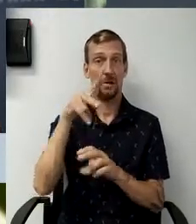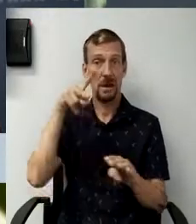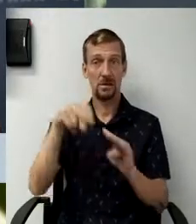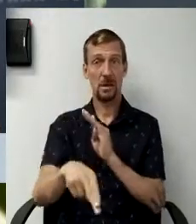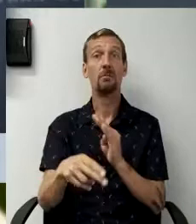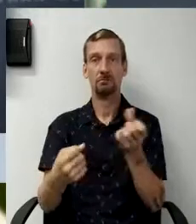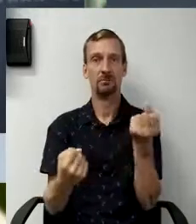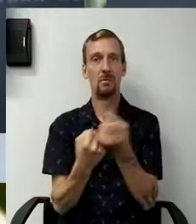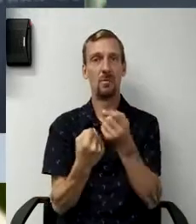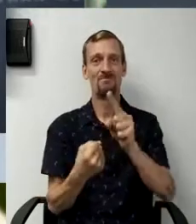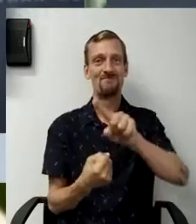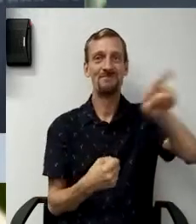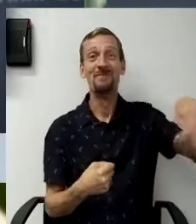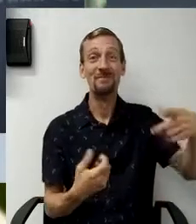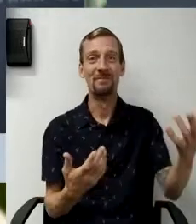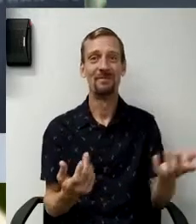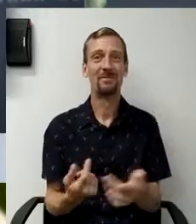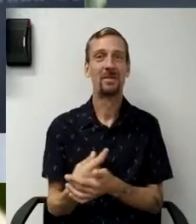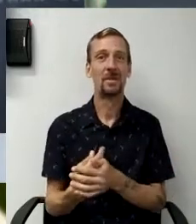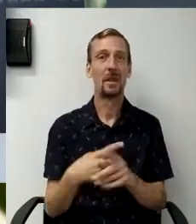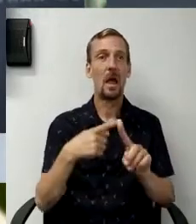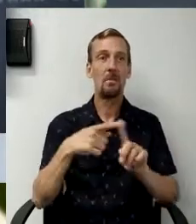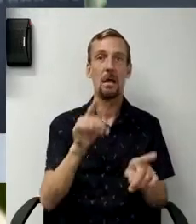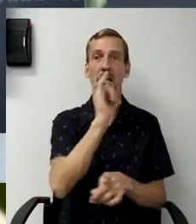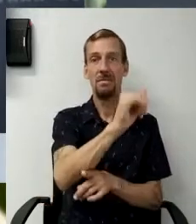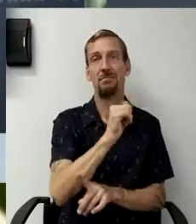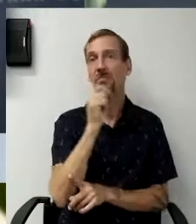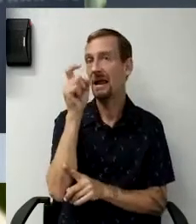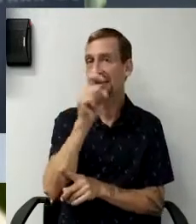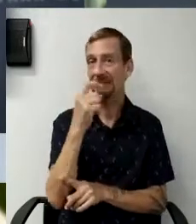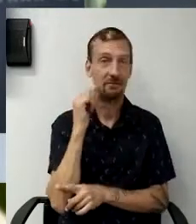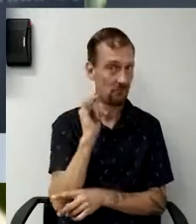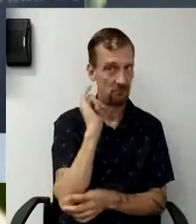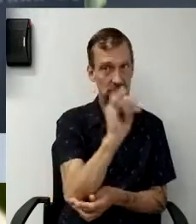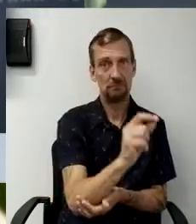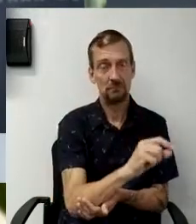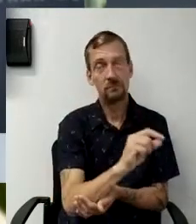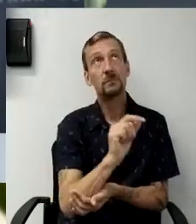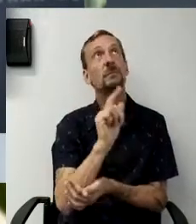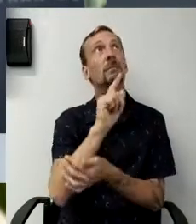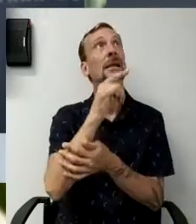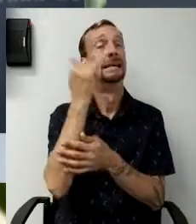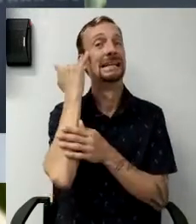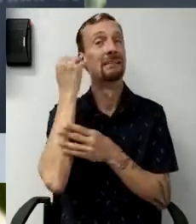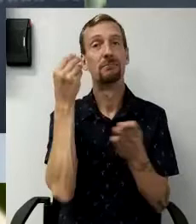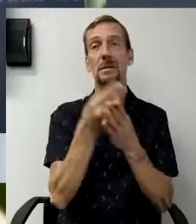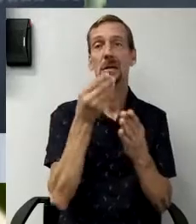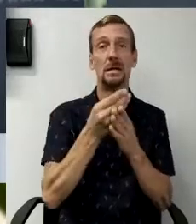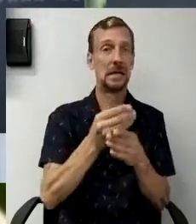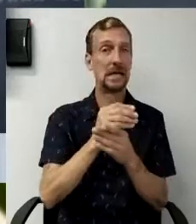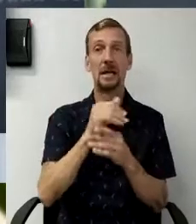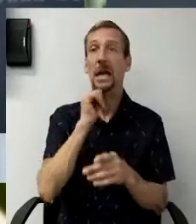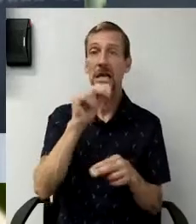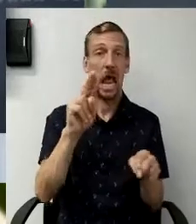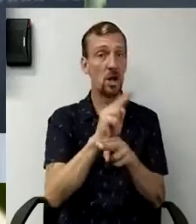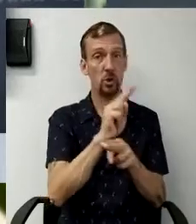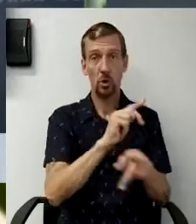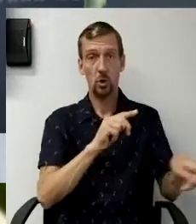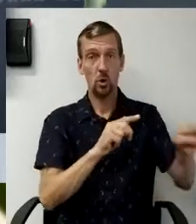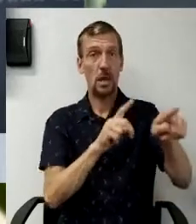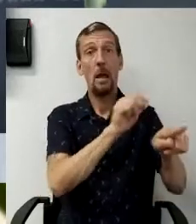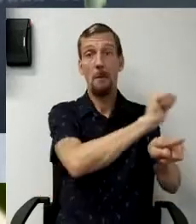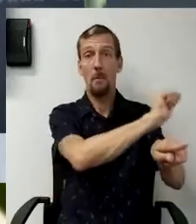that. And to the extent they were not needed for that, they went back into Quia Delta to help cover its